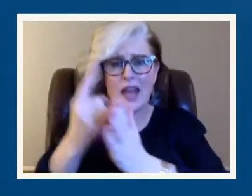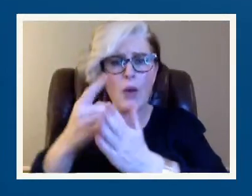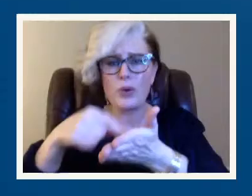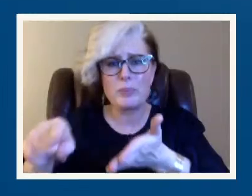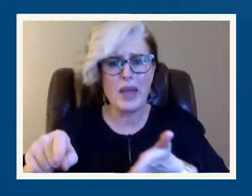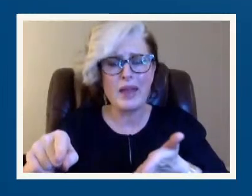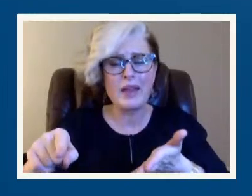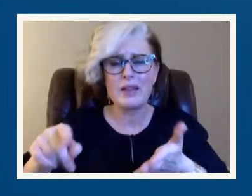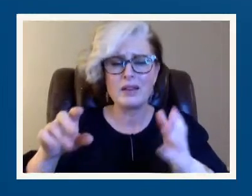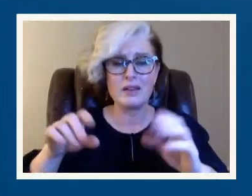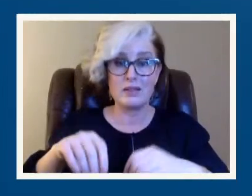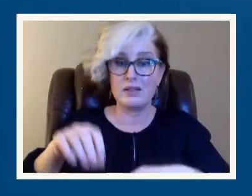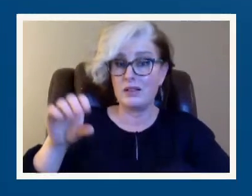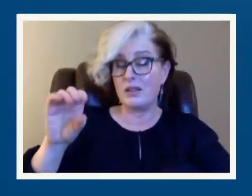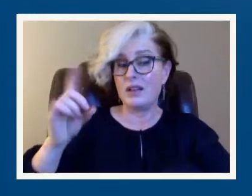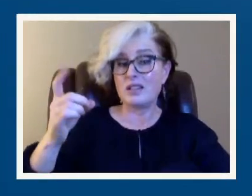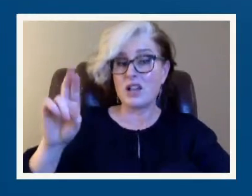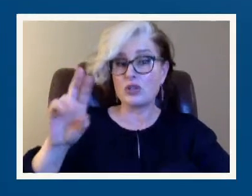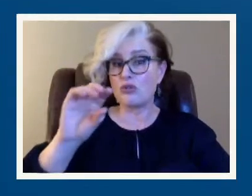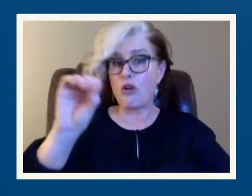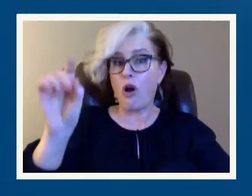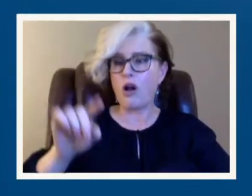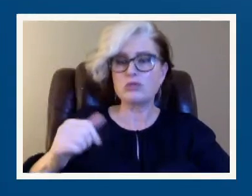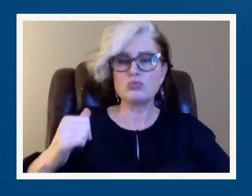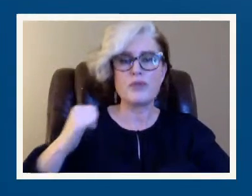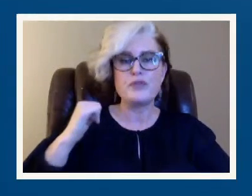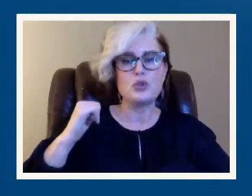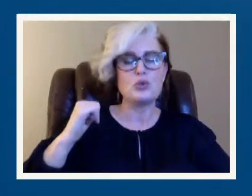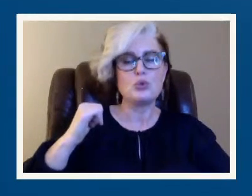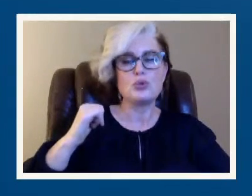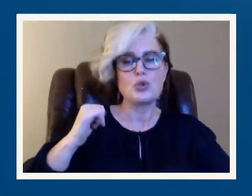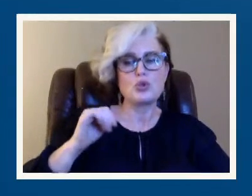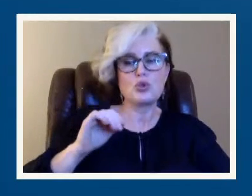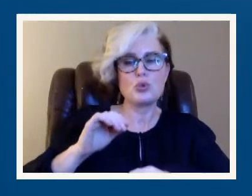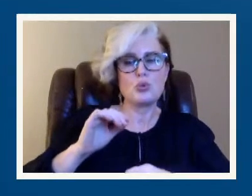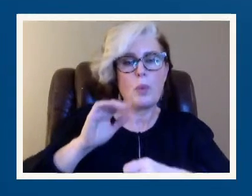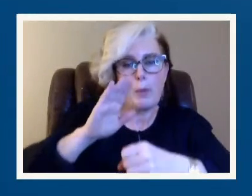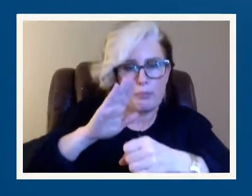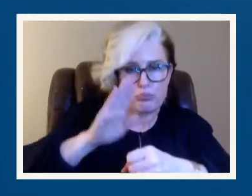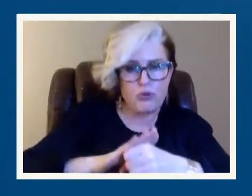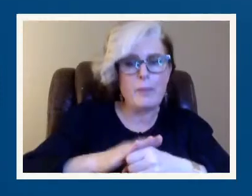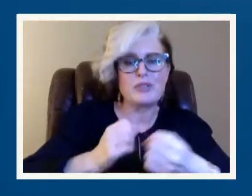Oz refuses to commit to raising our minimum wage.